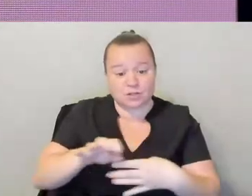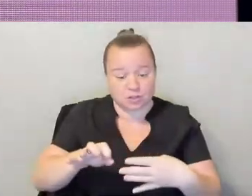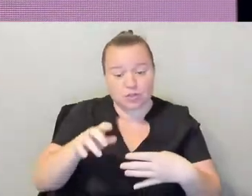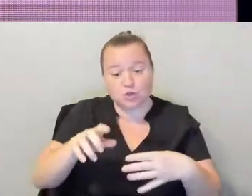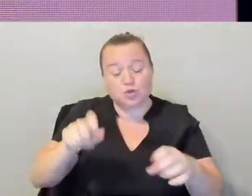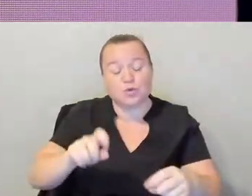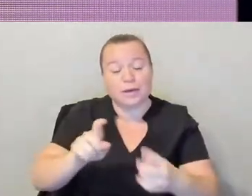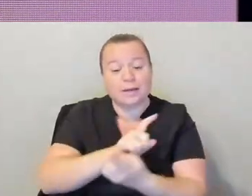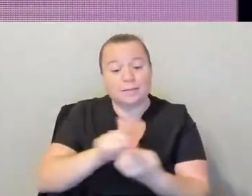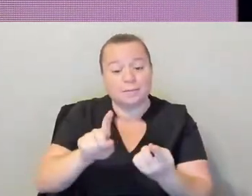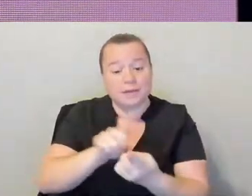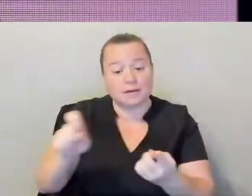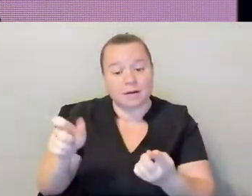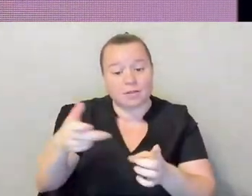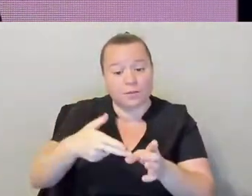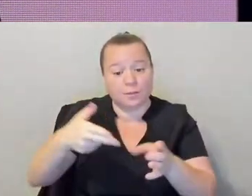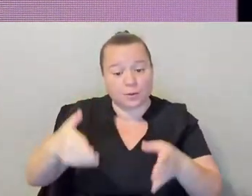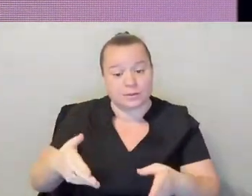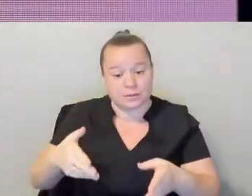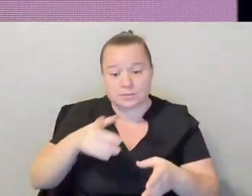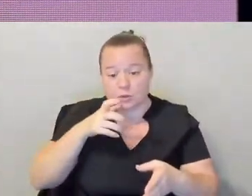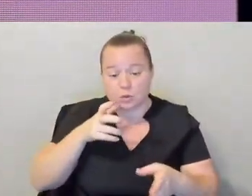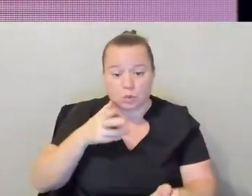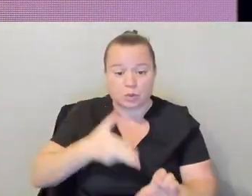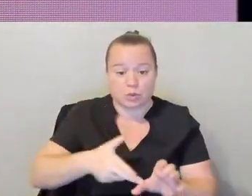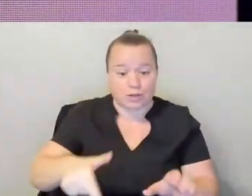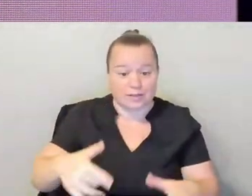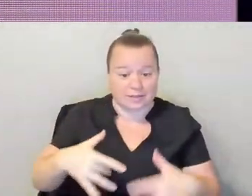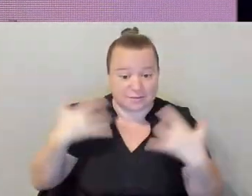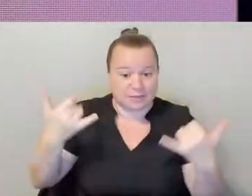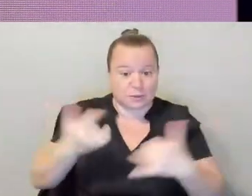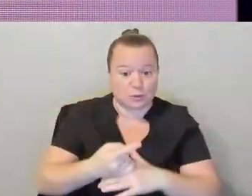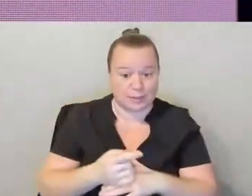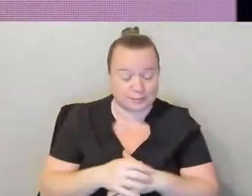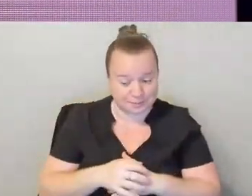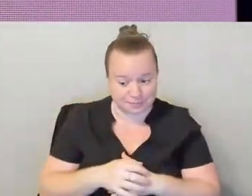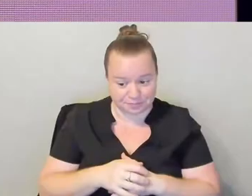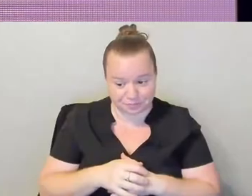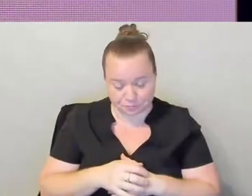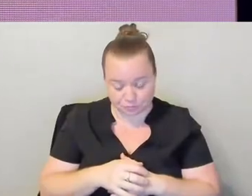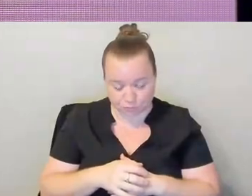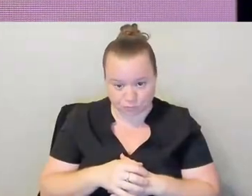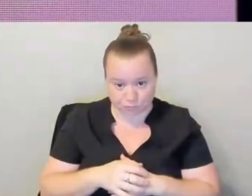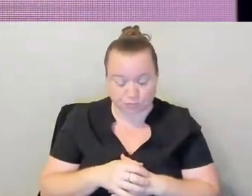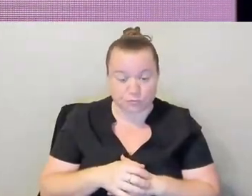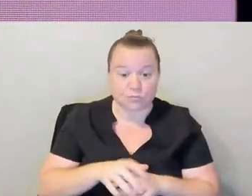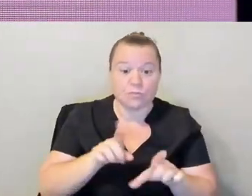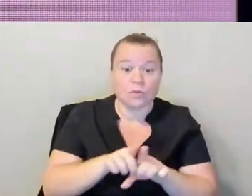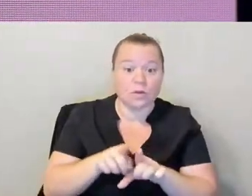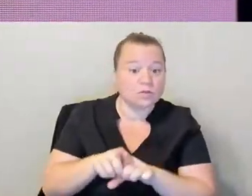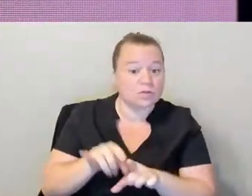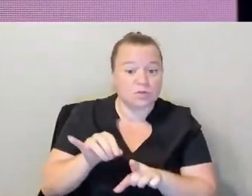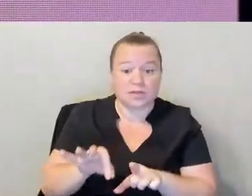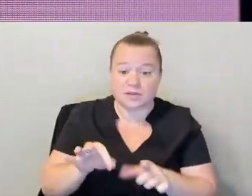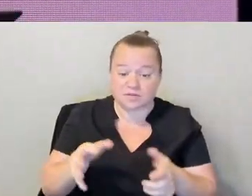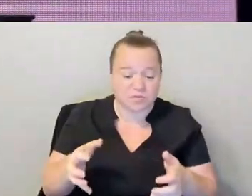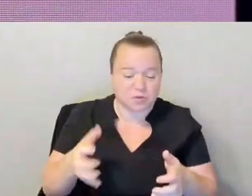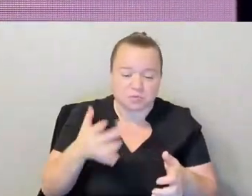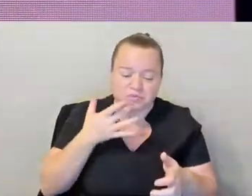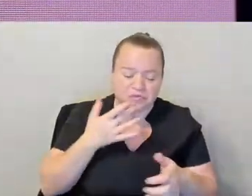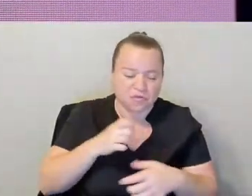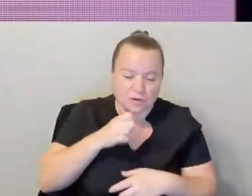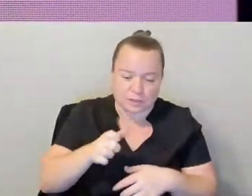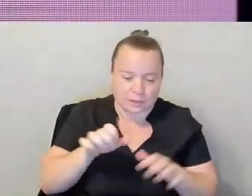with other participants who are joining the event today. And also, if you don't fancy doing that, you can look